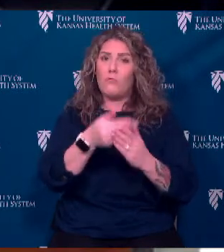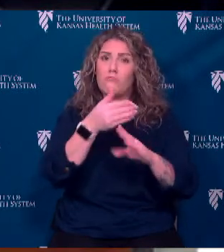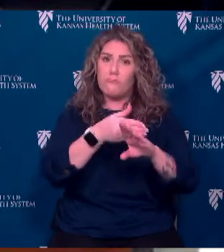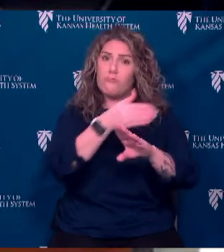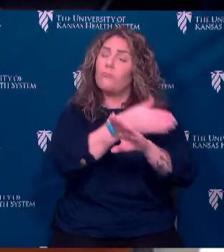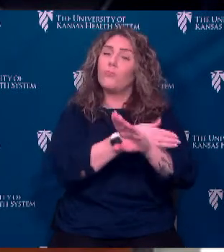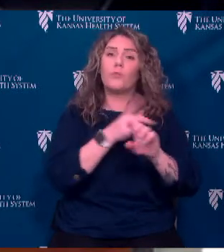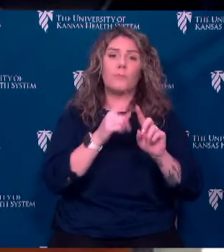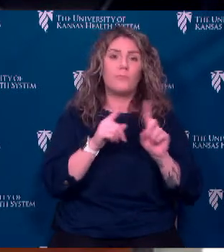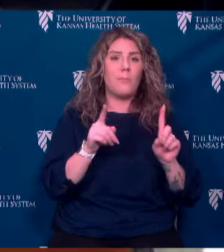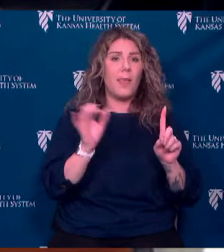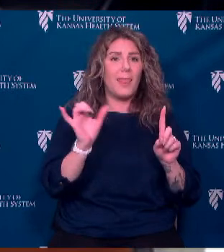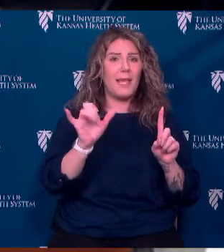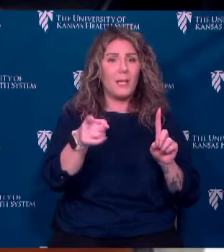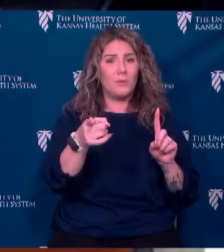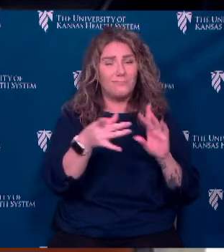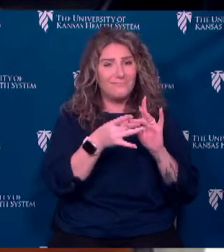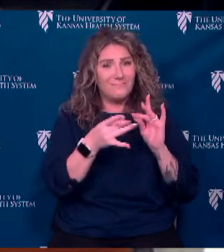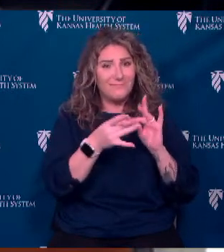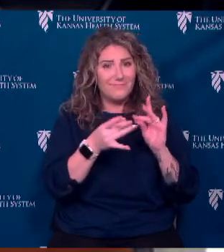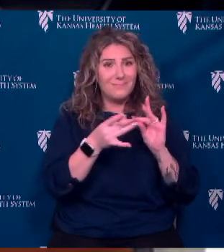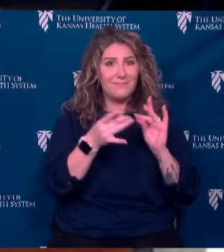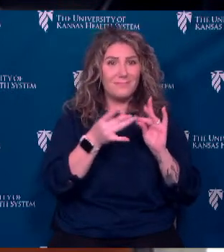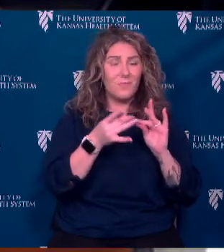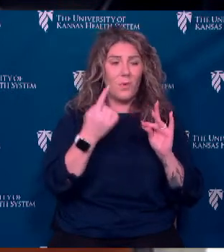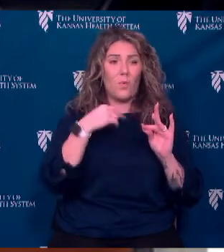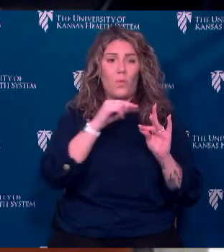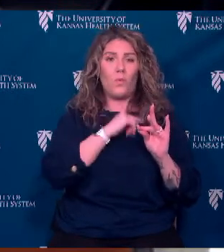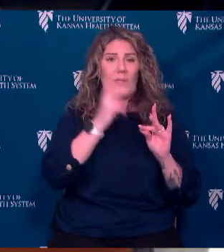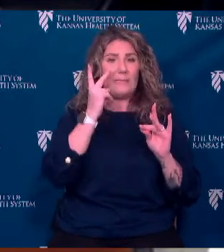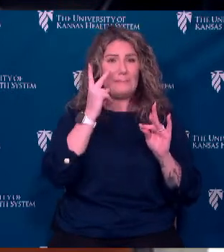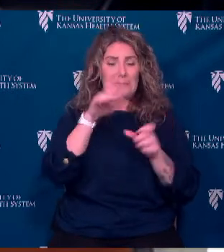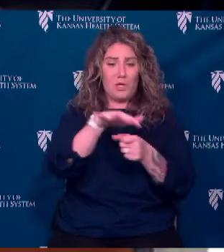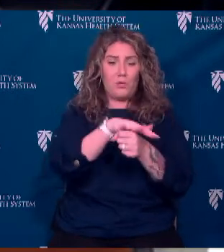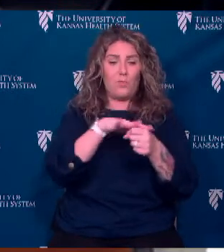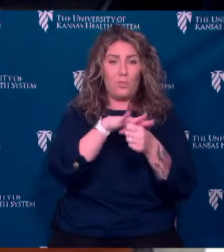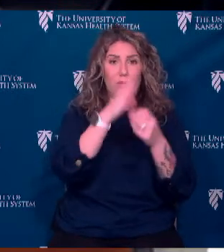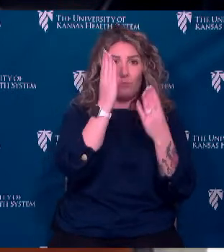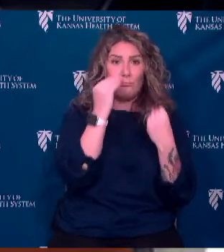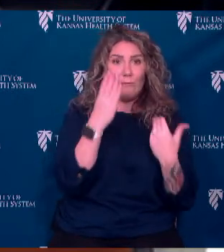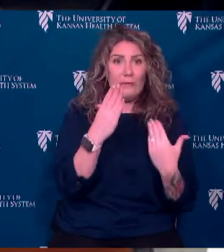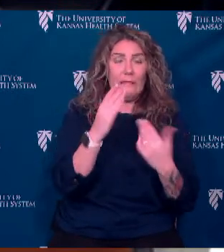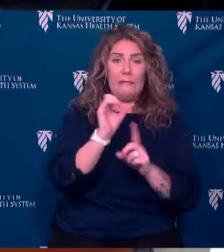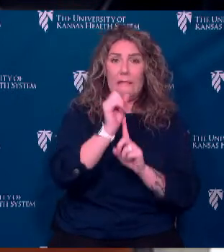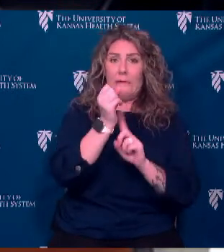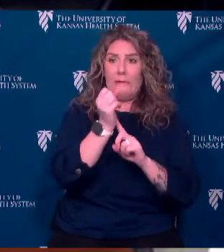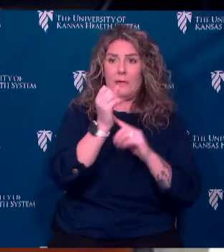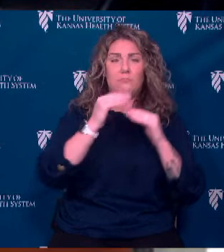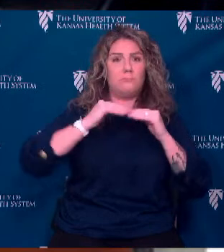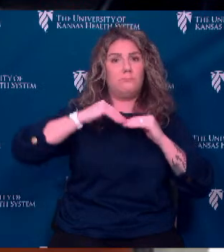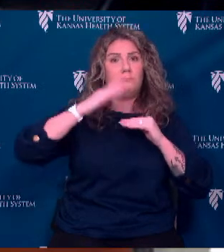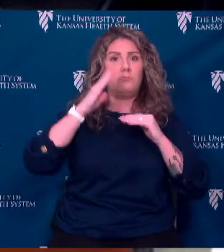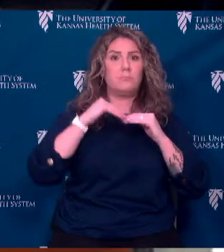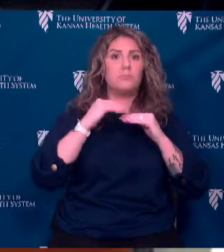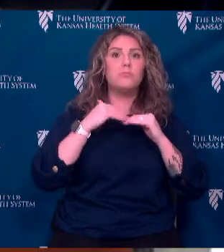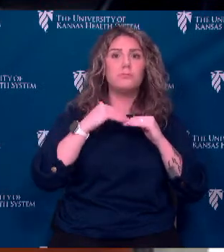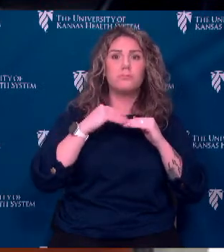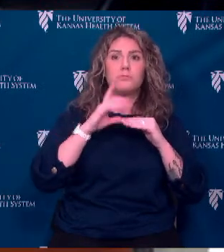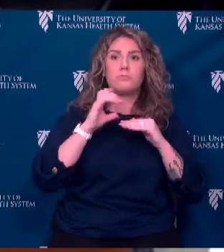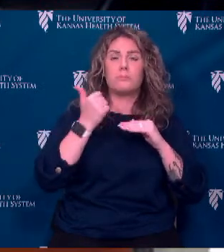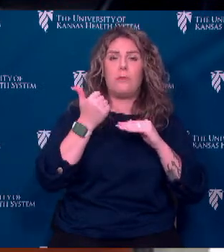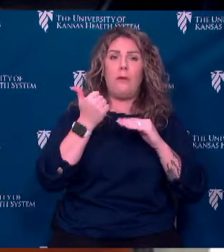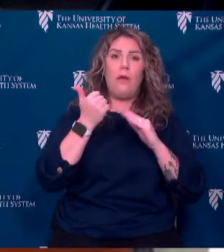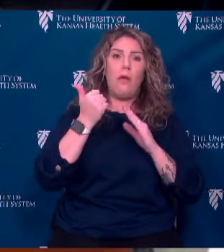as Dr. Stites, as you said, when we look at the regional data, cases remain well above the prior peaks we saw last winter and